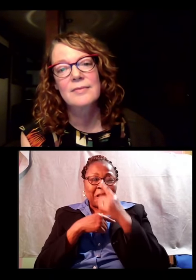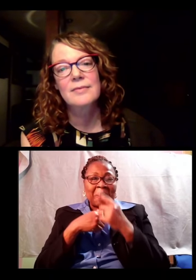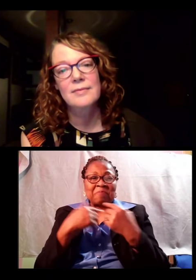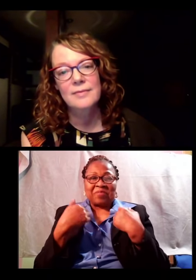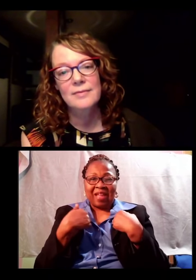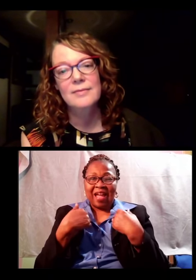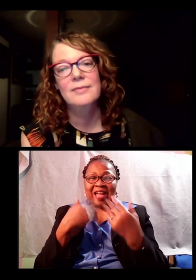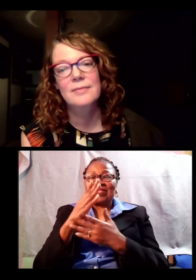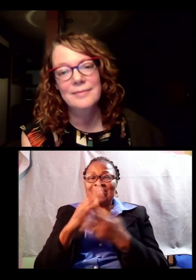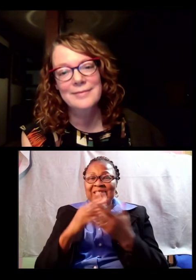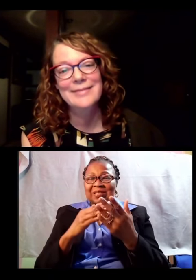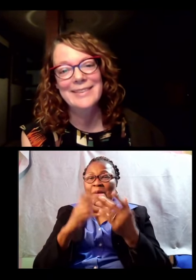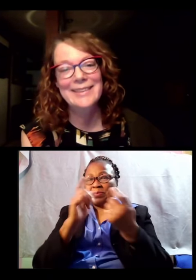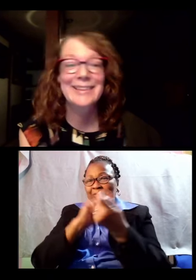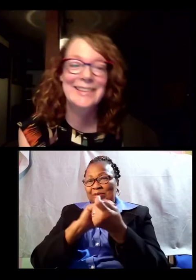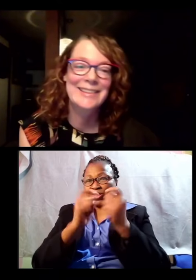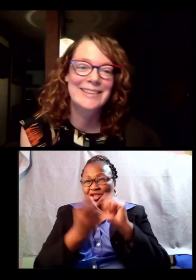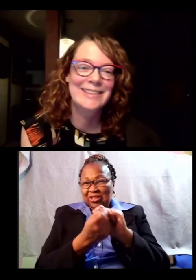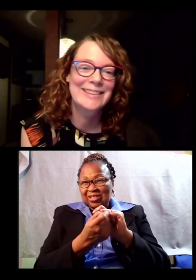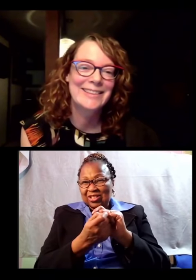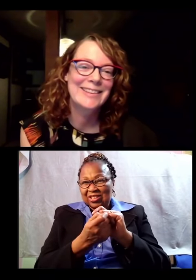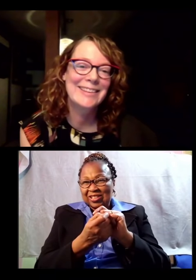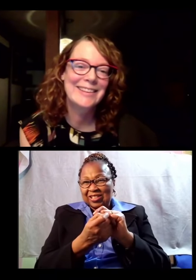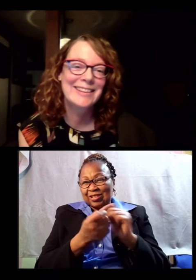gender expansion for werewolves.